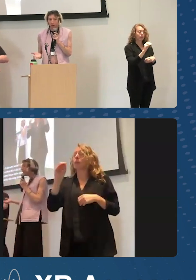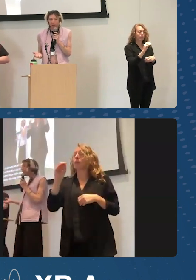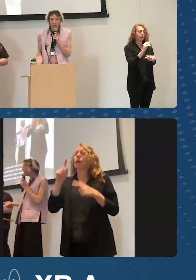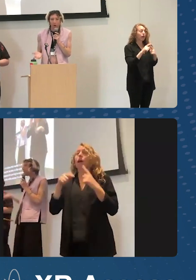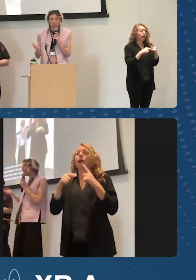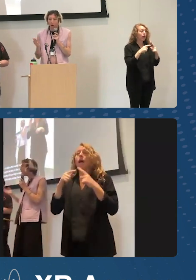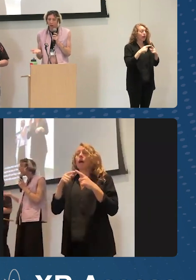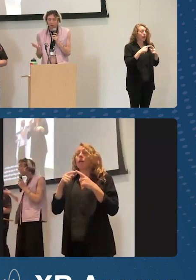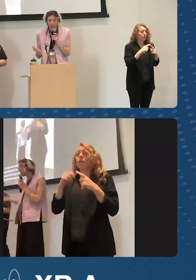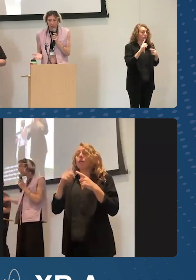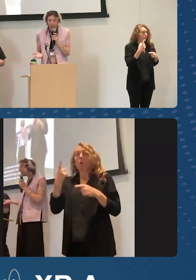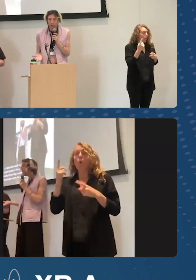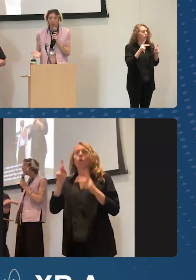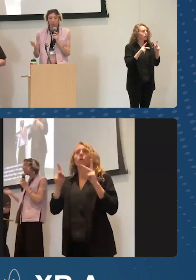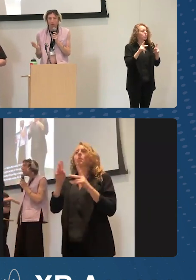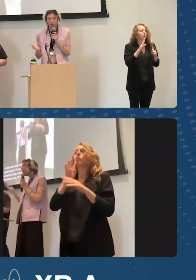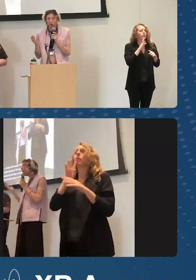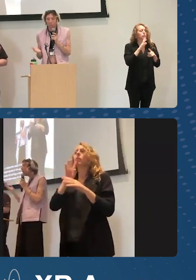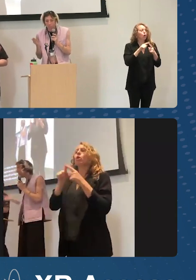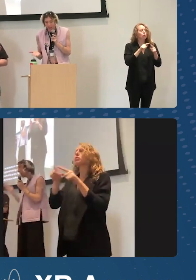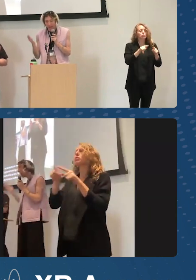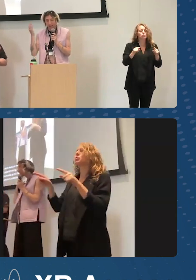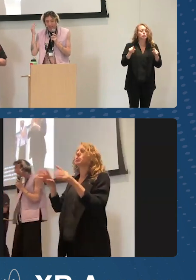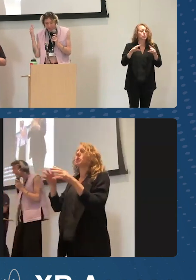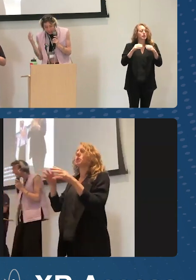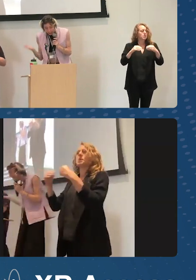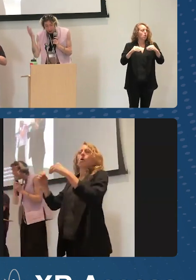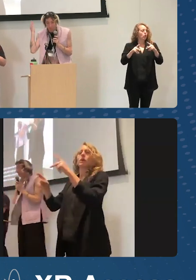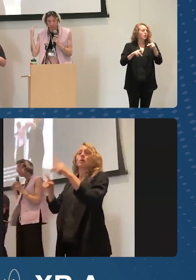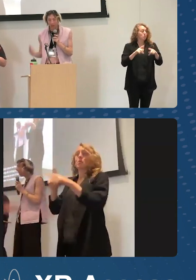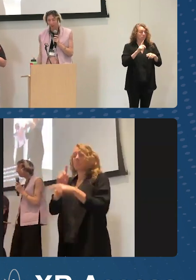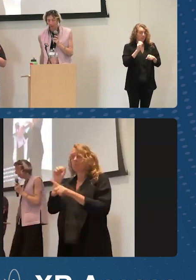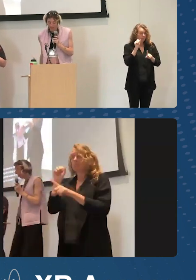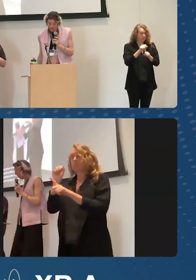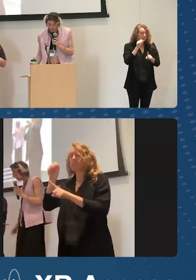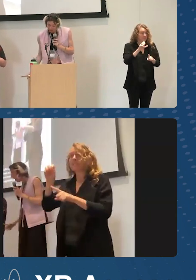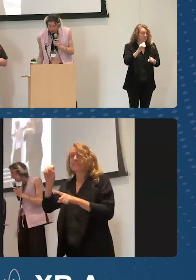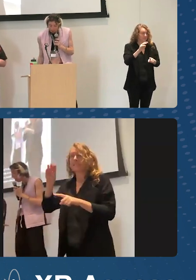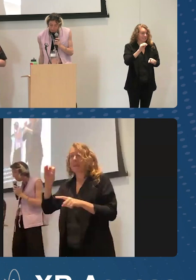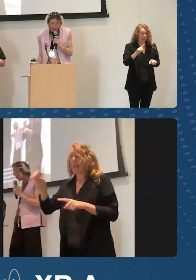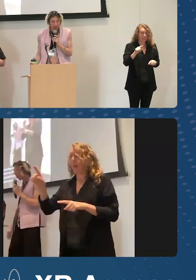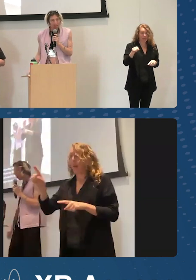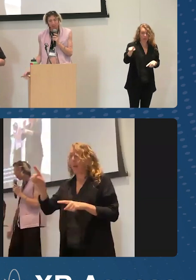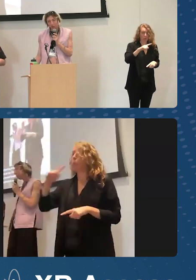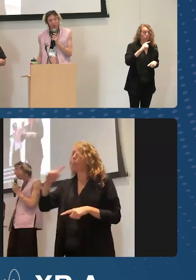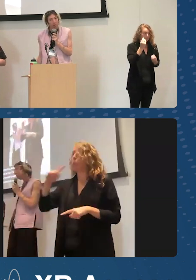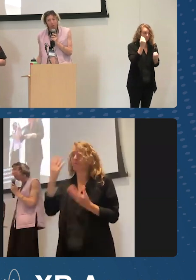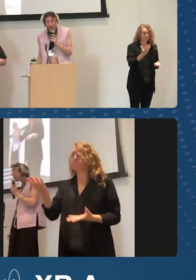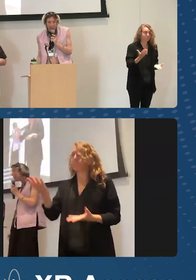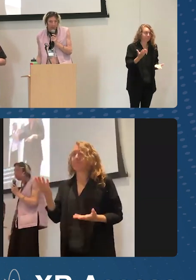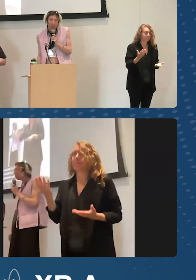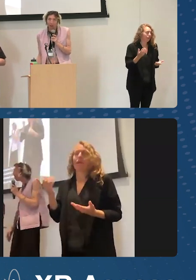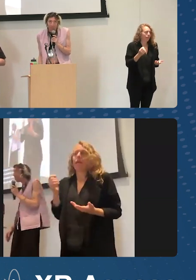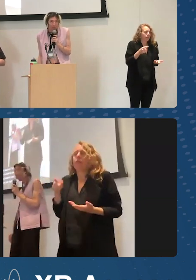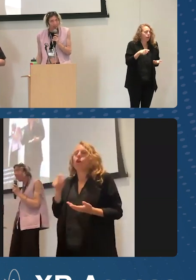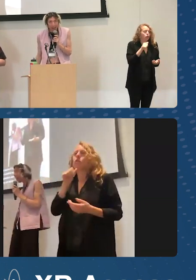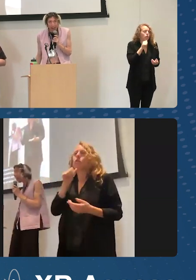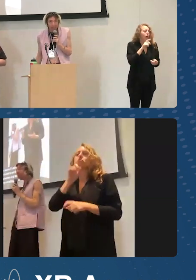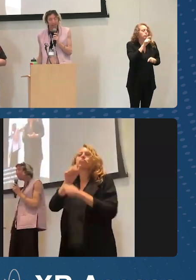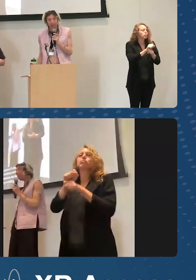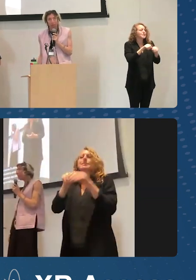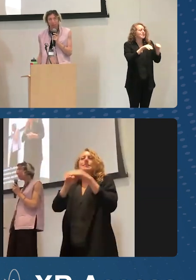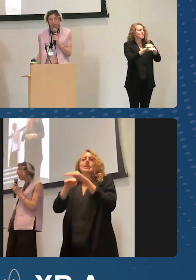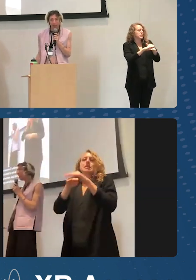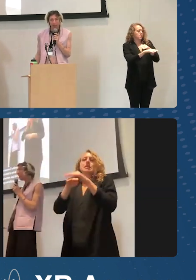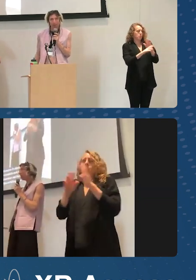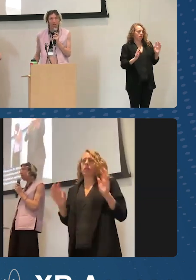they're talking to are marketing people, you are being scammed. And so there are lots of